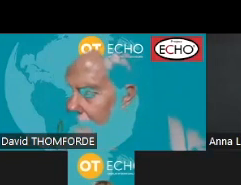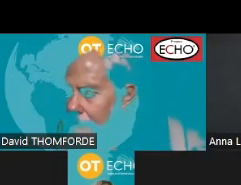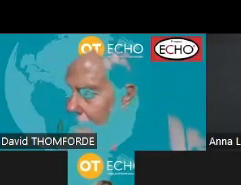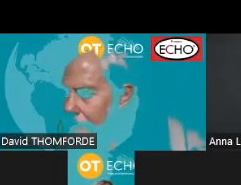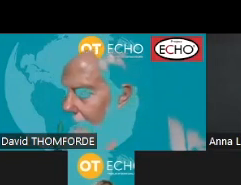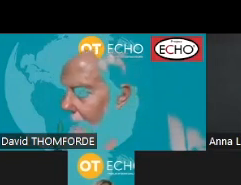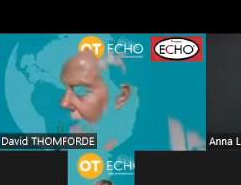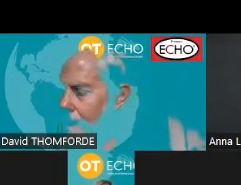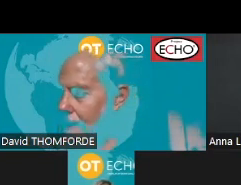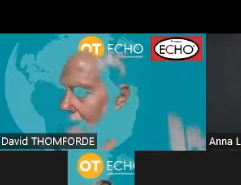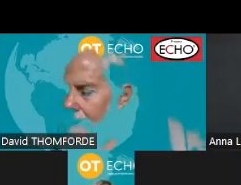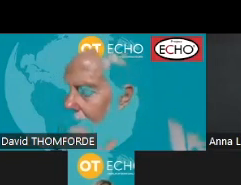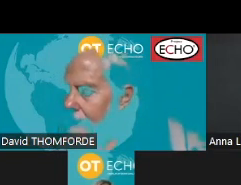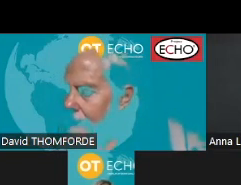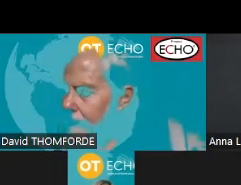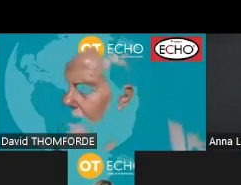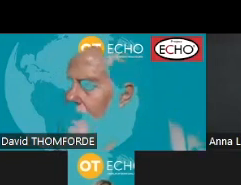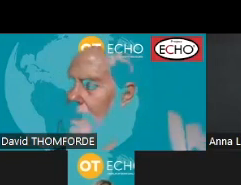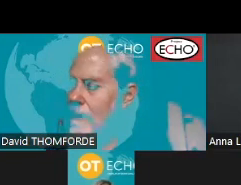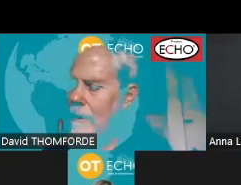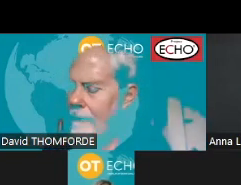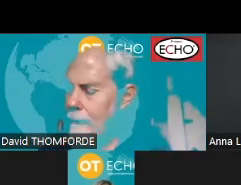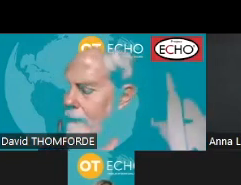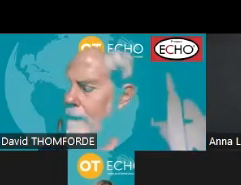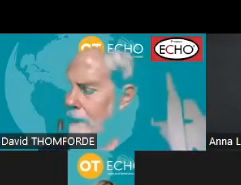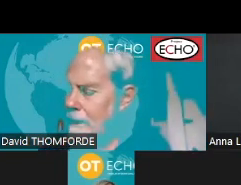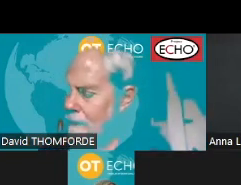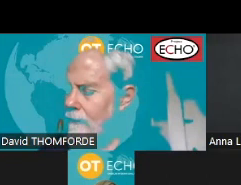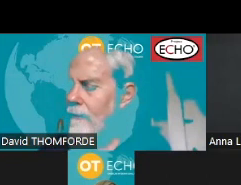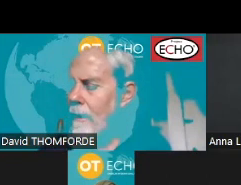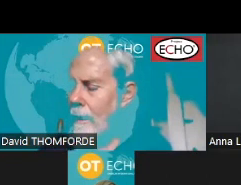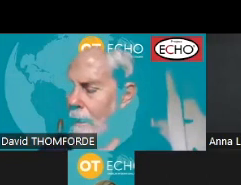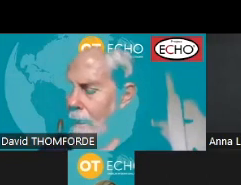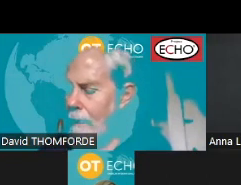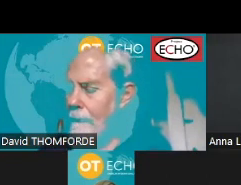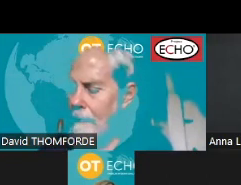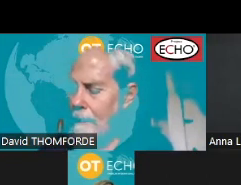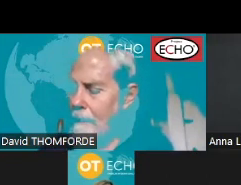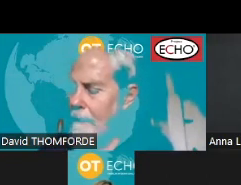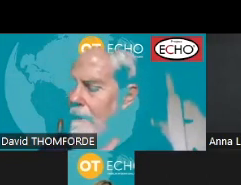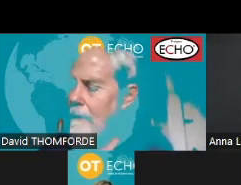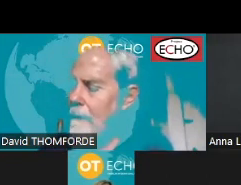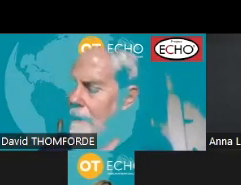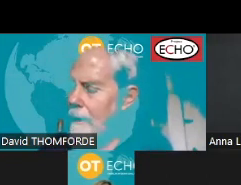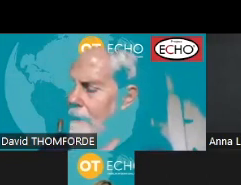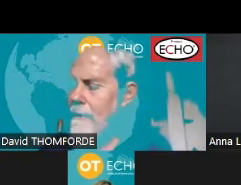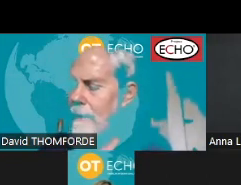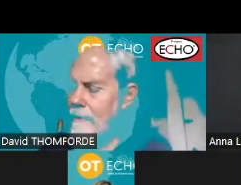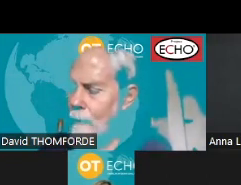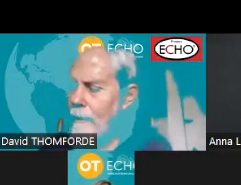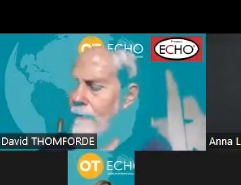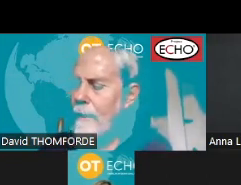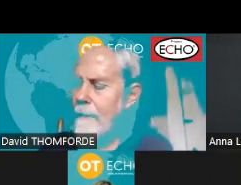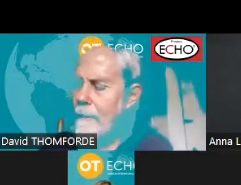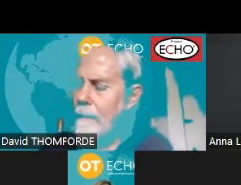activity. In terms of classroom recommendations, the main